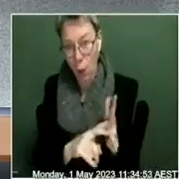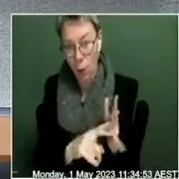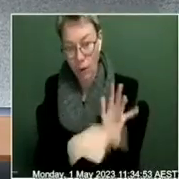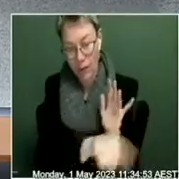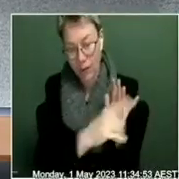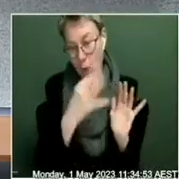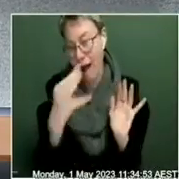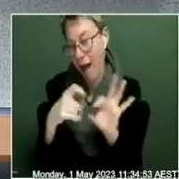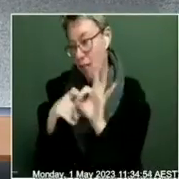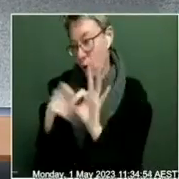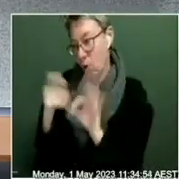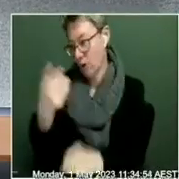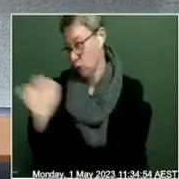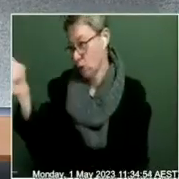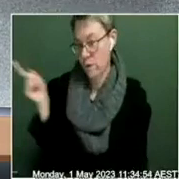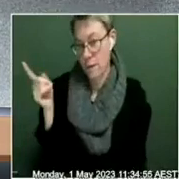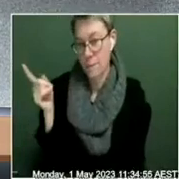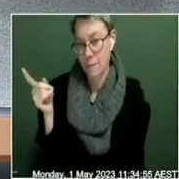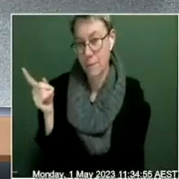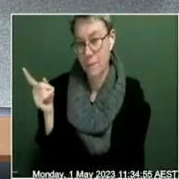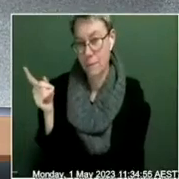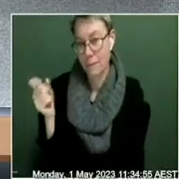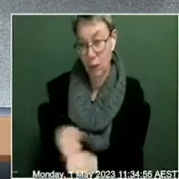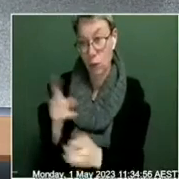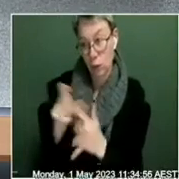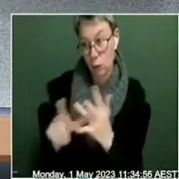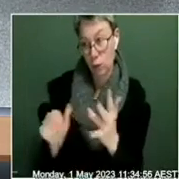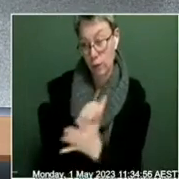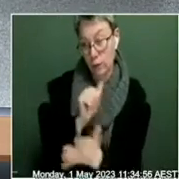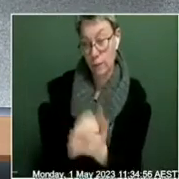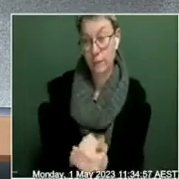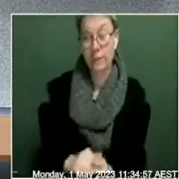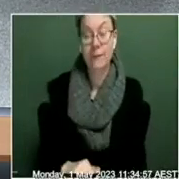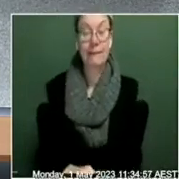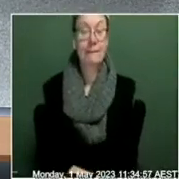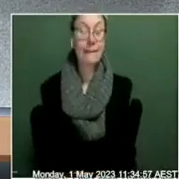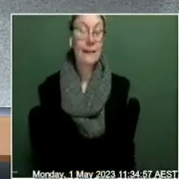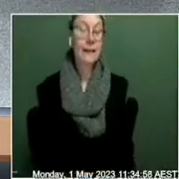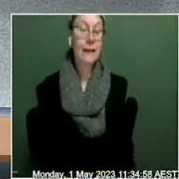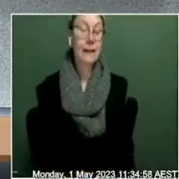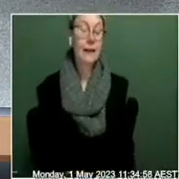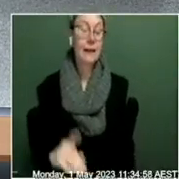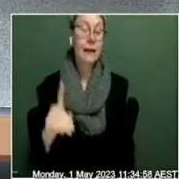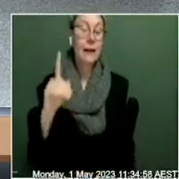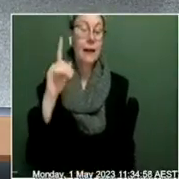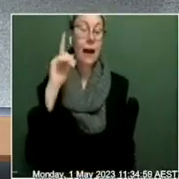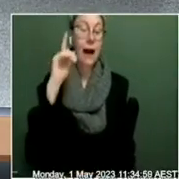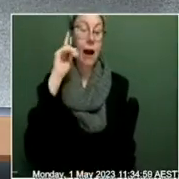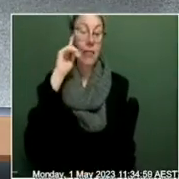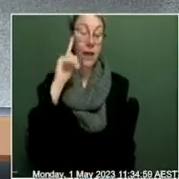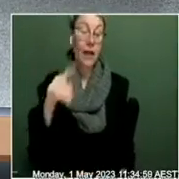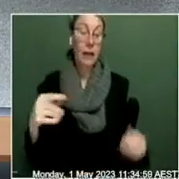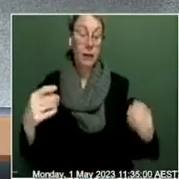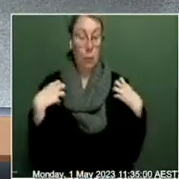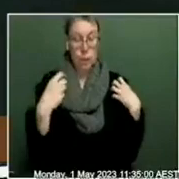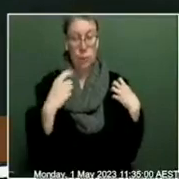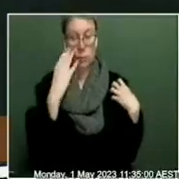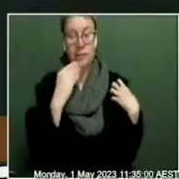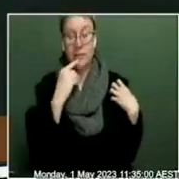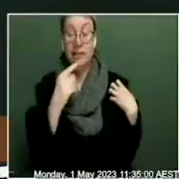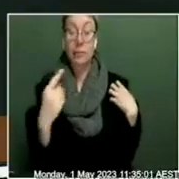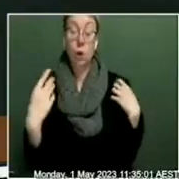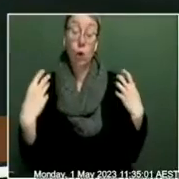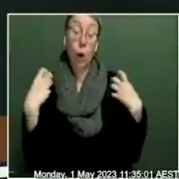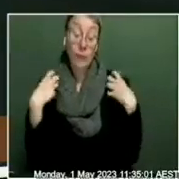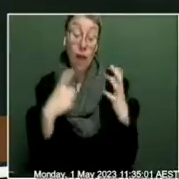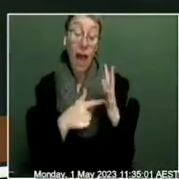of view, because you've just said they've been talking about not evaluating this, yet it's still not evaluated